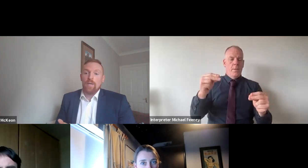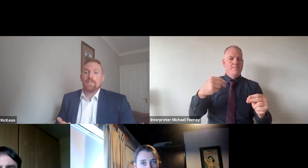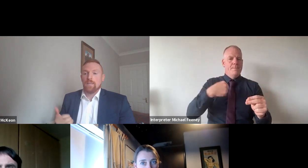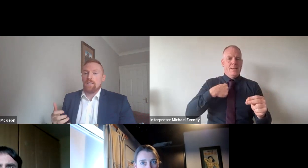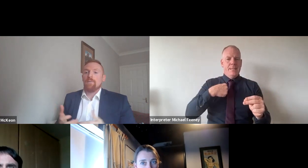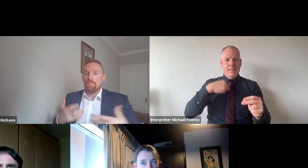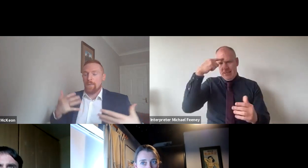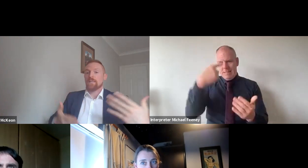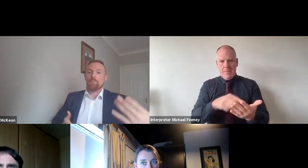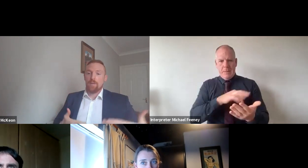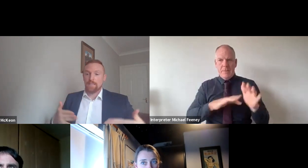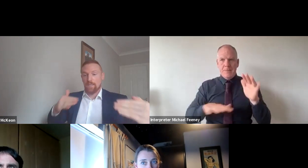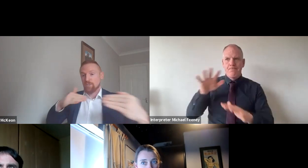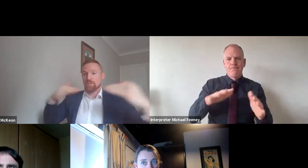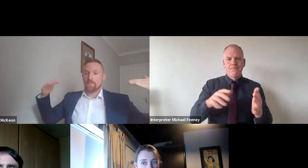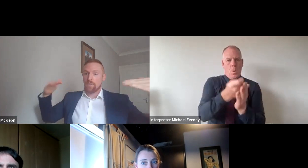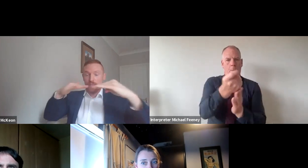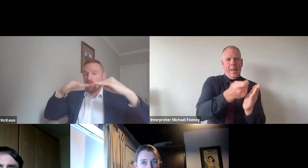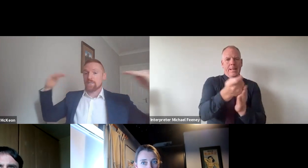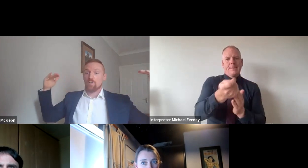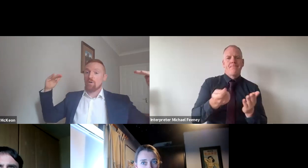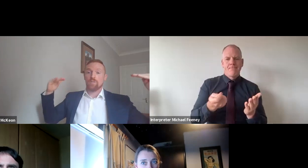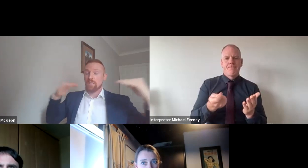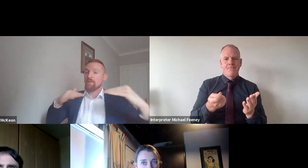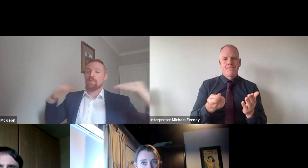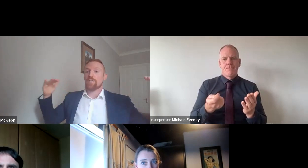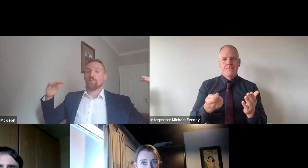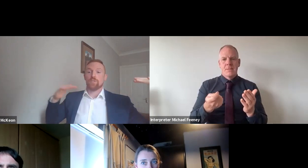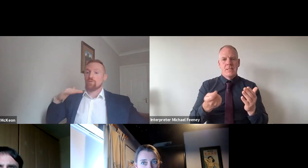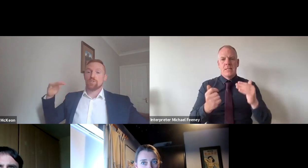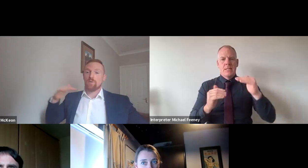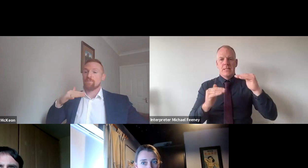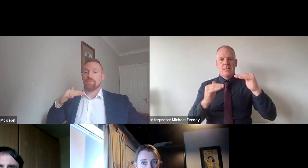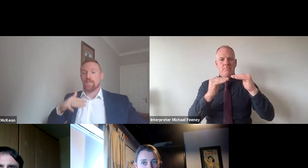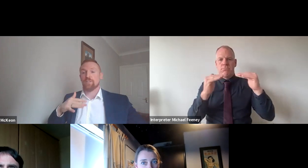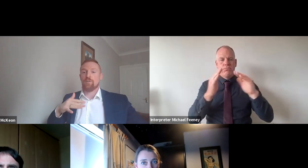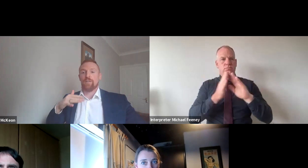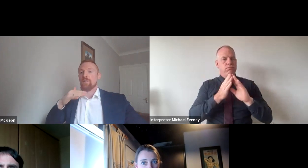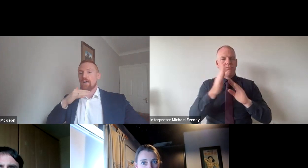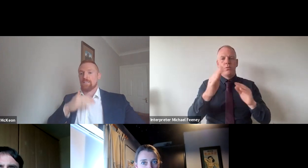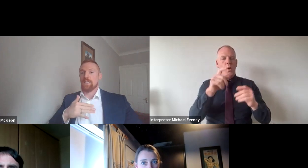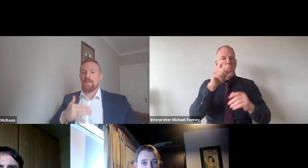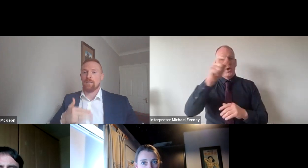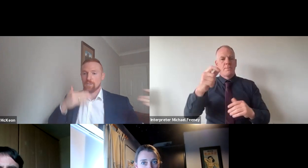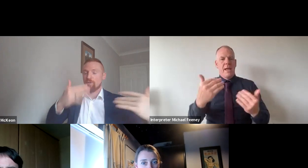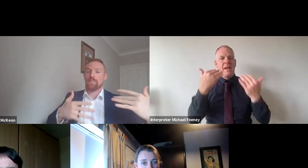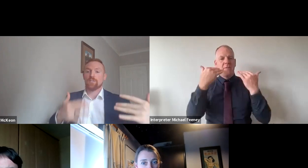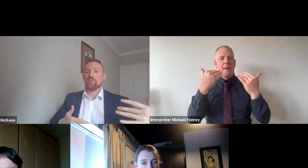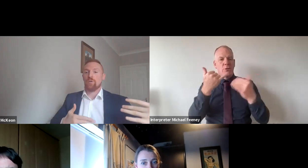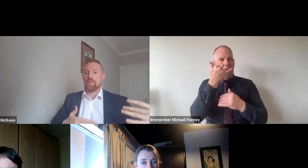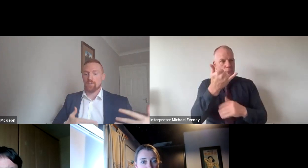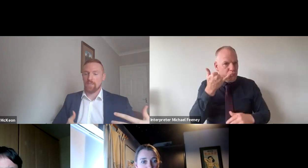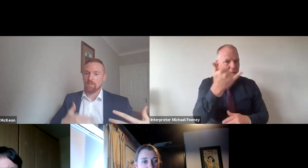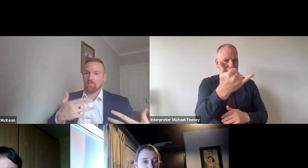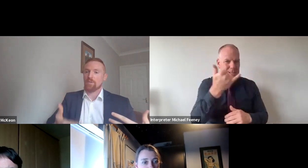essentially tried to make the complaint, and it was it's literally ringing up to the customer information line and saying, like, trying to